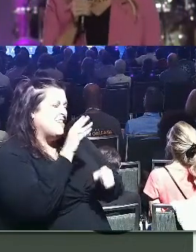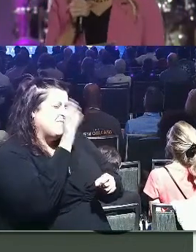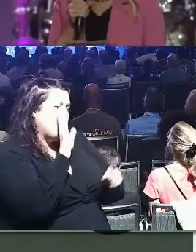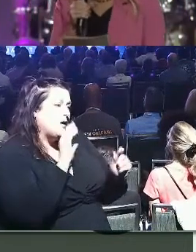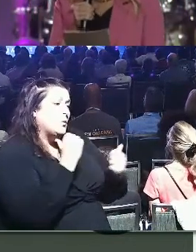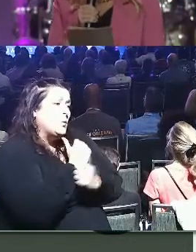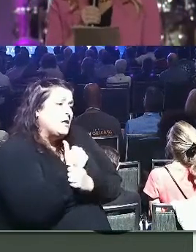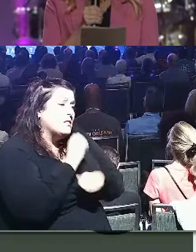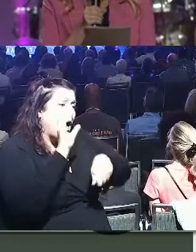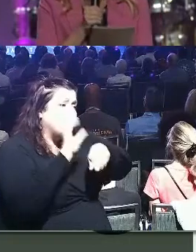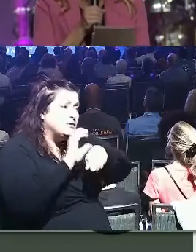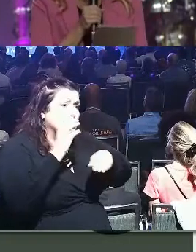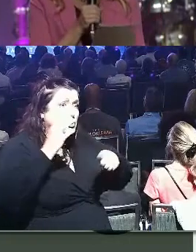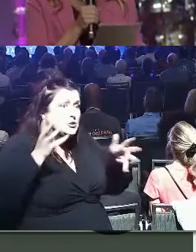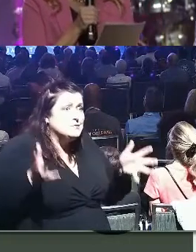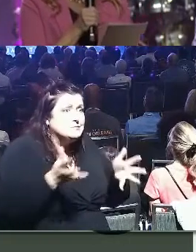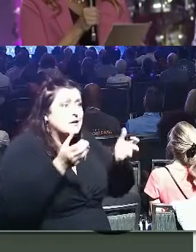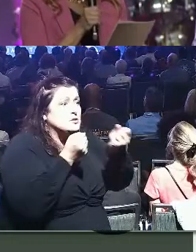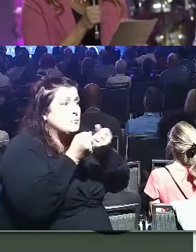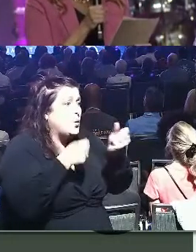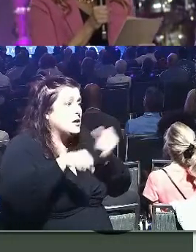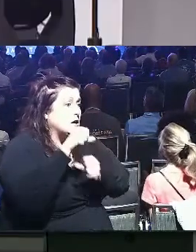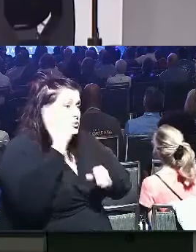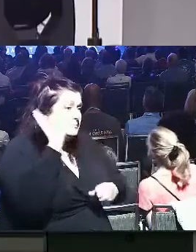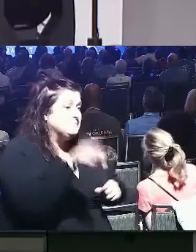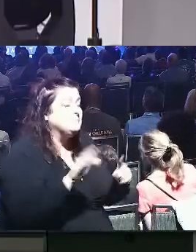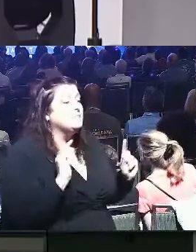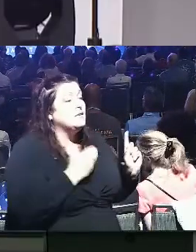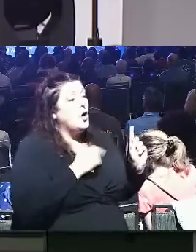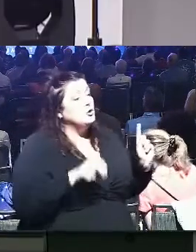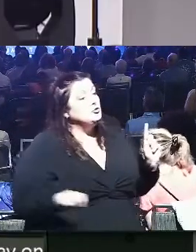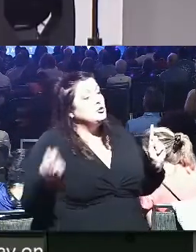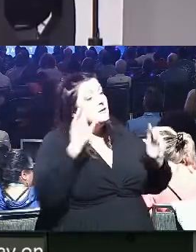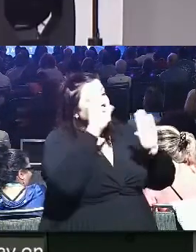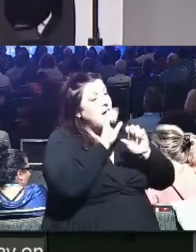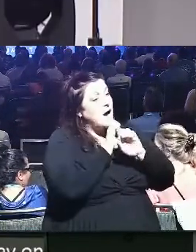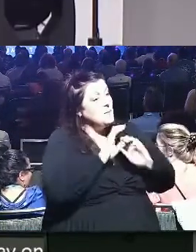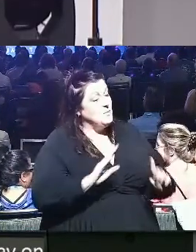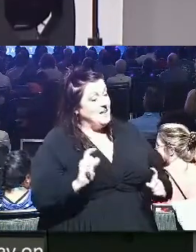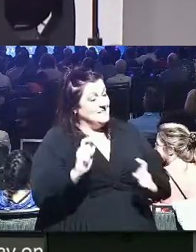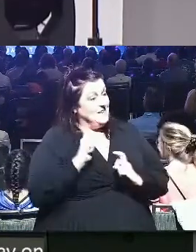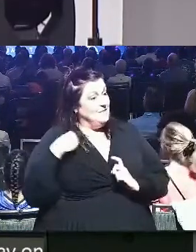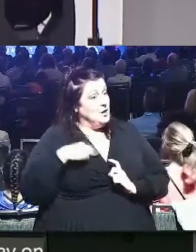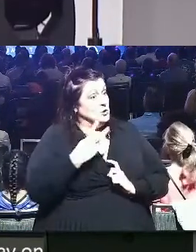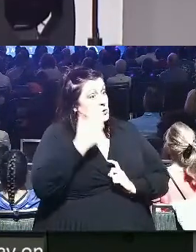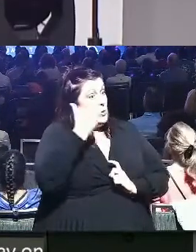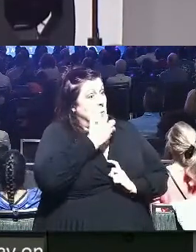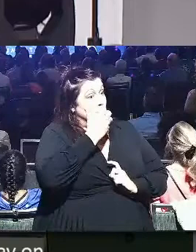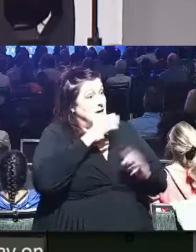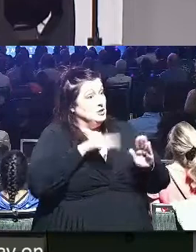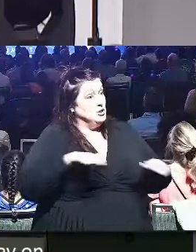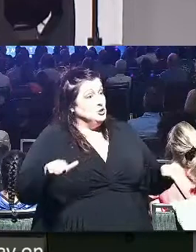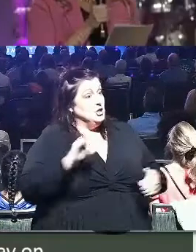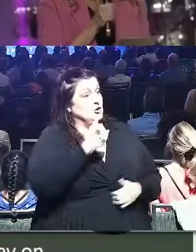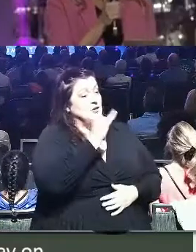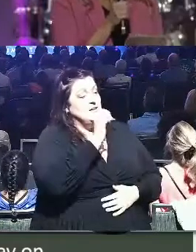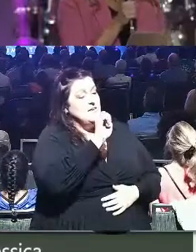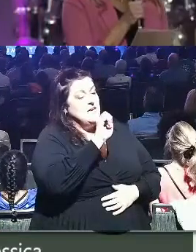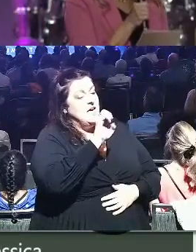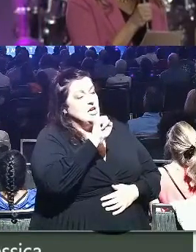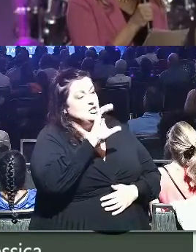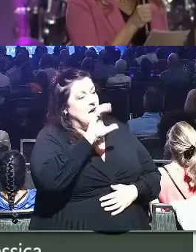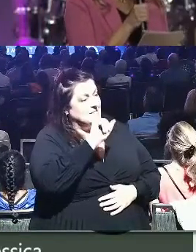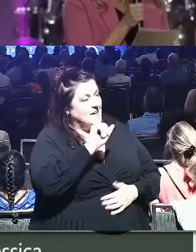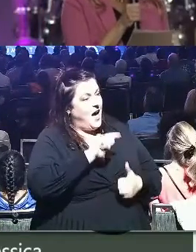spurring each other on all the way. You know, on our journey, God has blessed us with two amazing children, Jessica and Steven. And I just want to